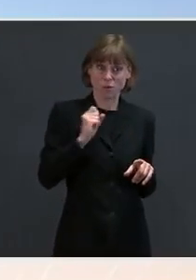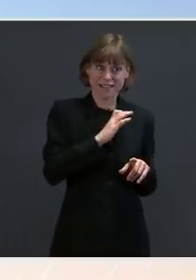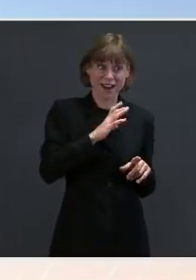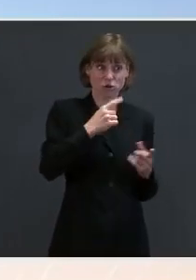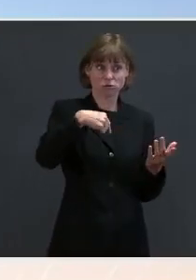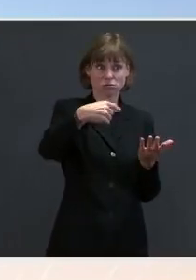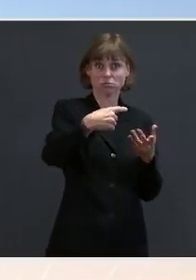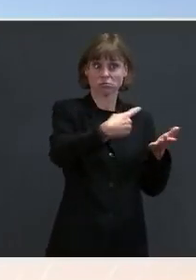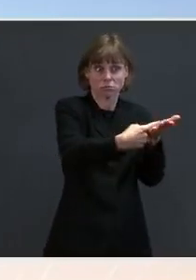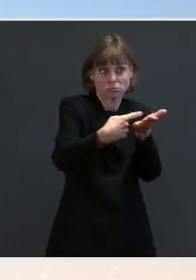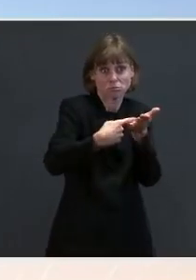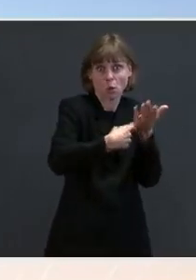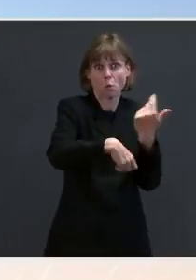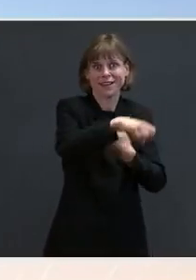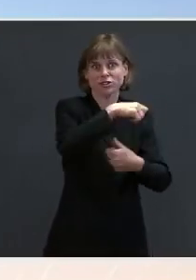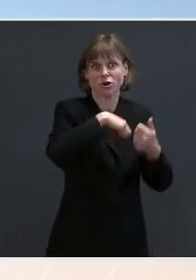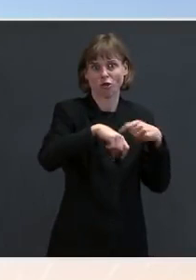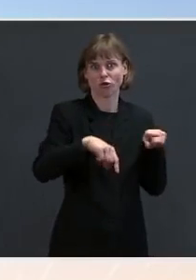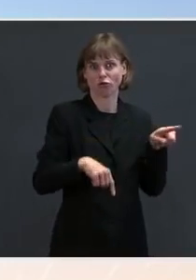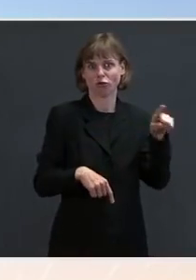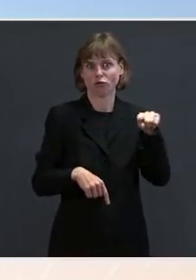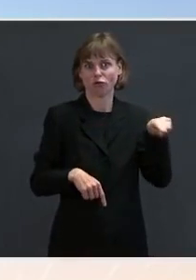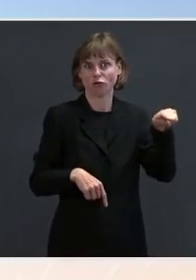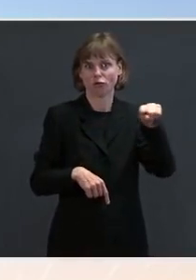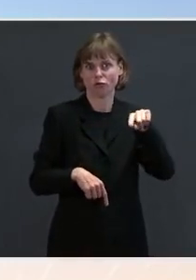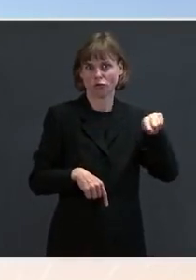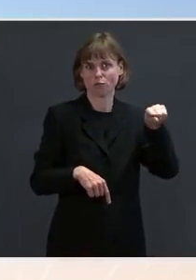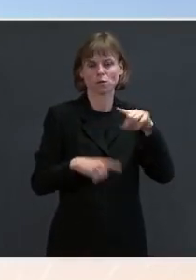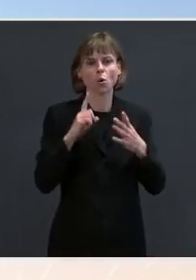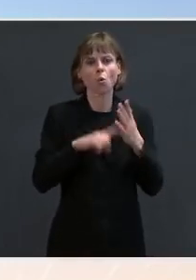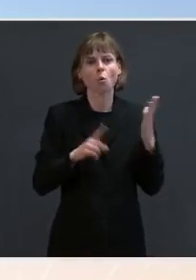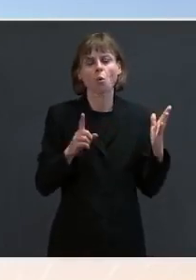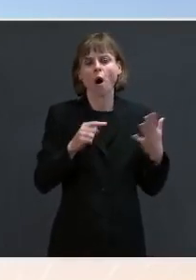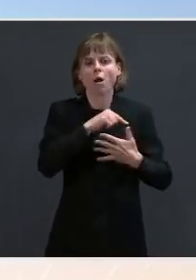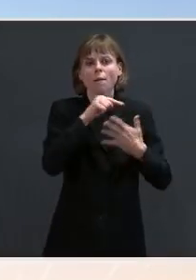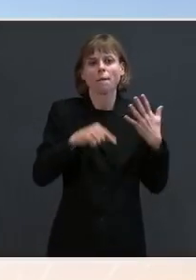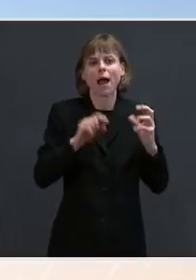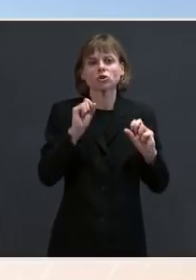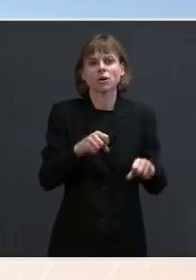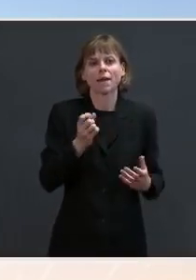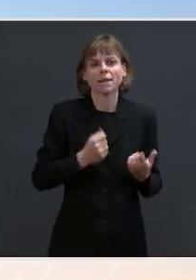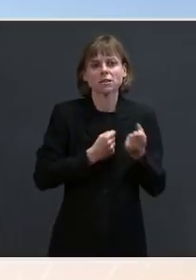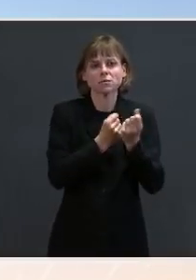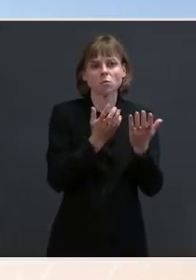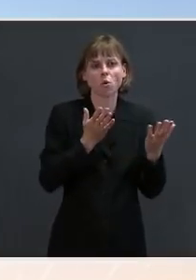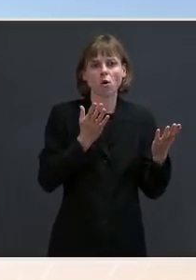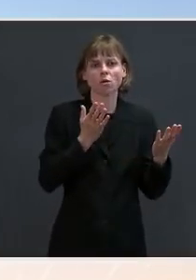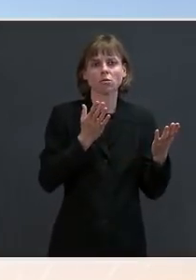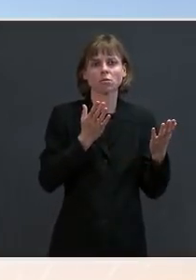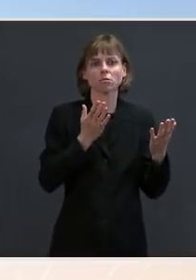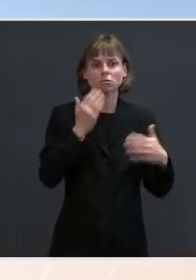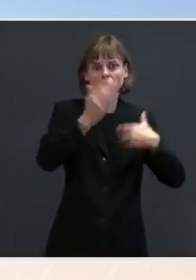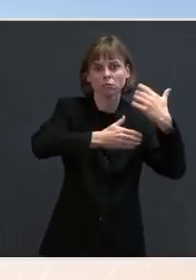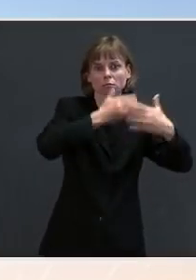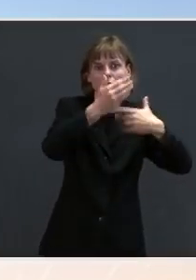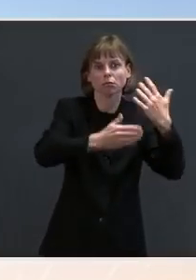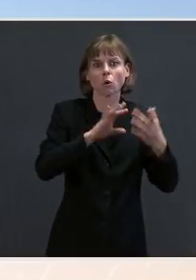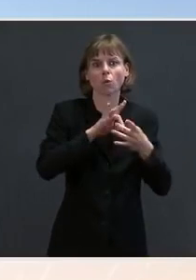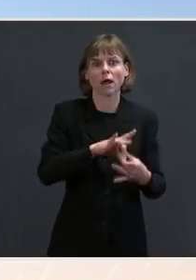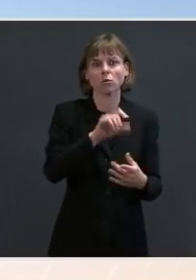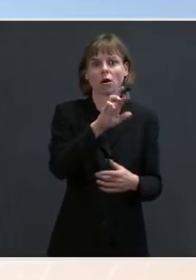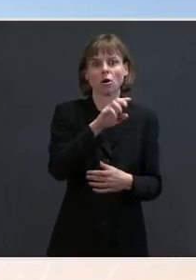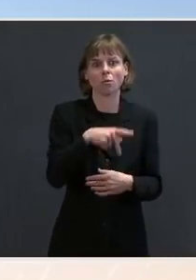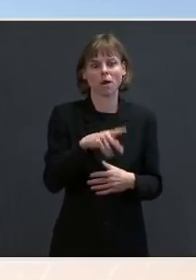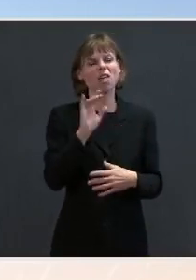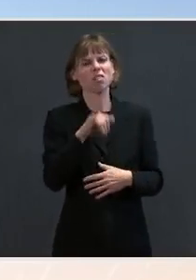other about what package they can support moving forward as it relates to the American Rescue Plan. That's ongoing now, but Senator Manchin has been